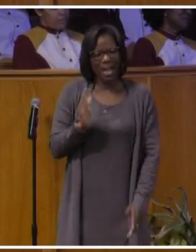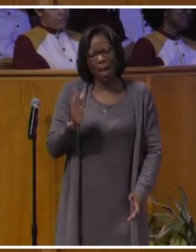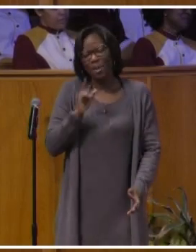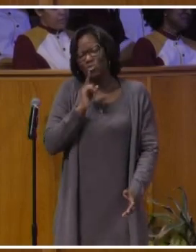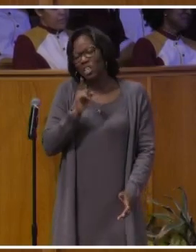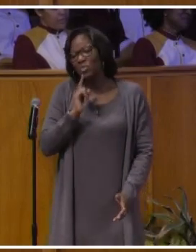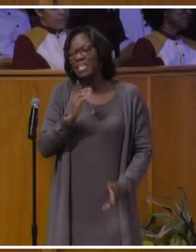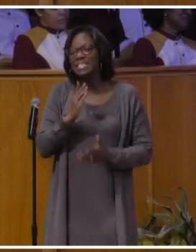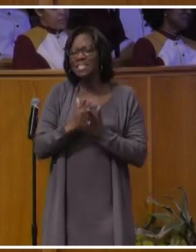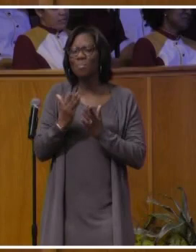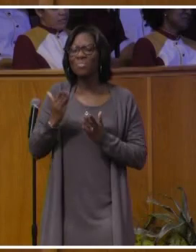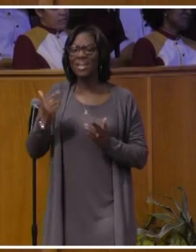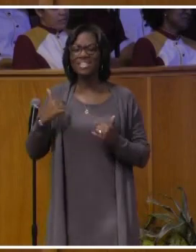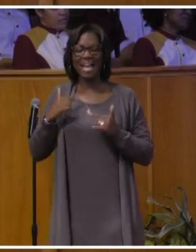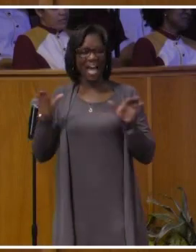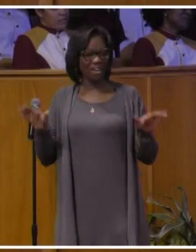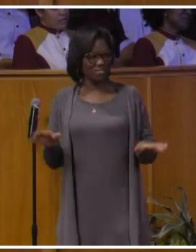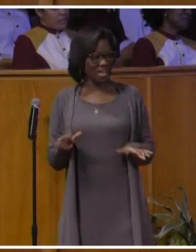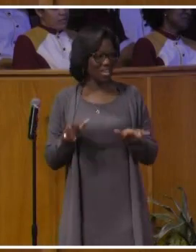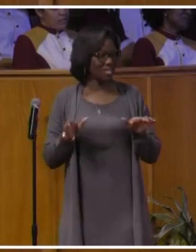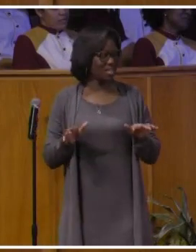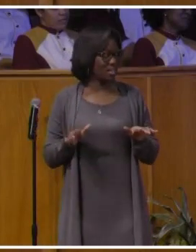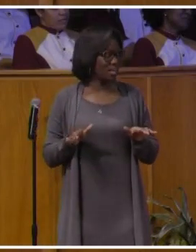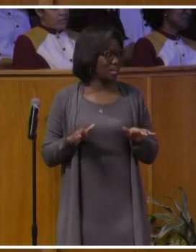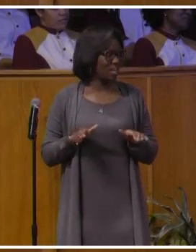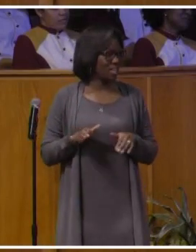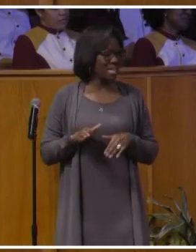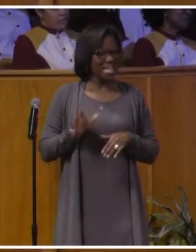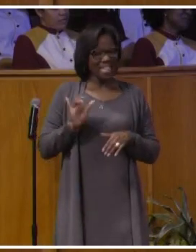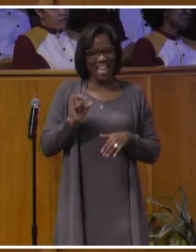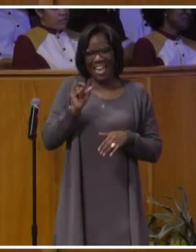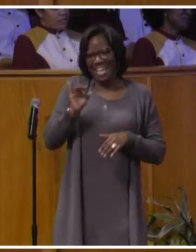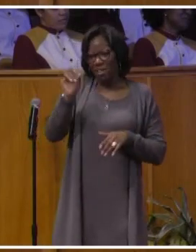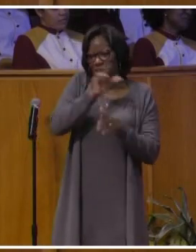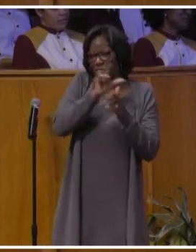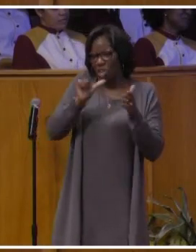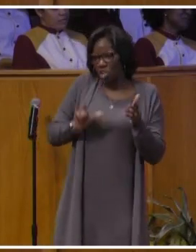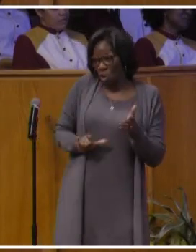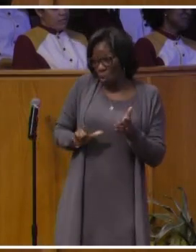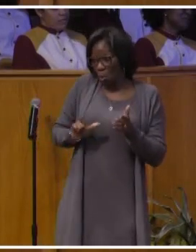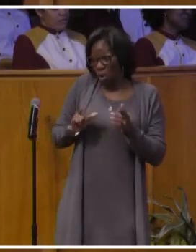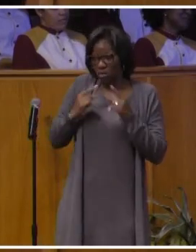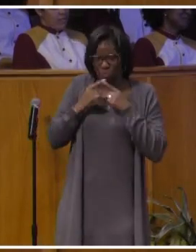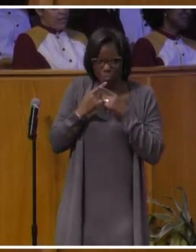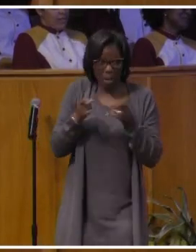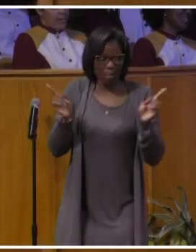I mean, really, there's some stuff I've done that if the Lord went public with it,